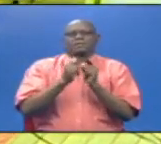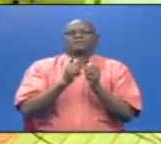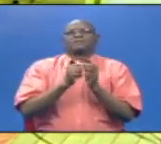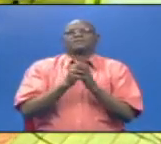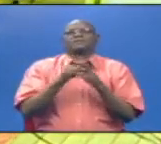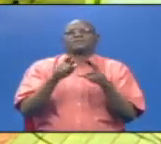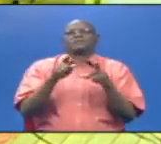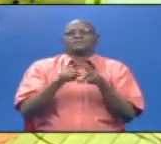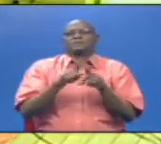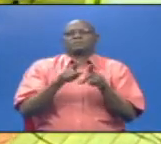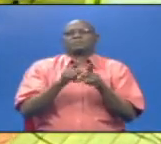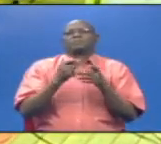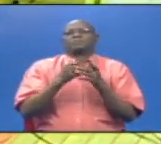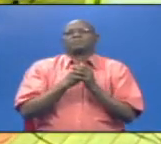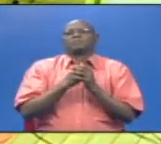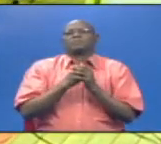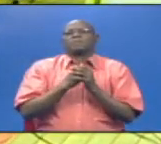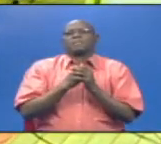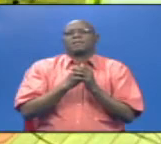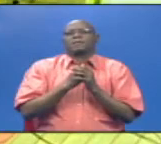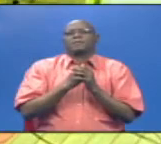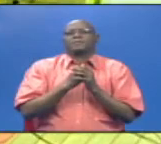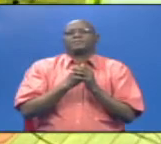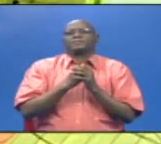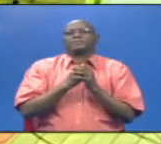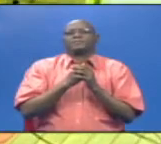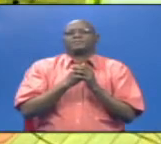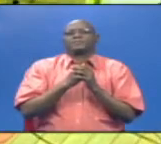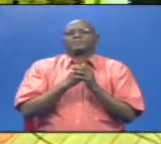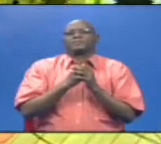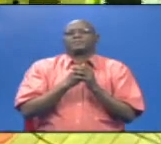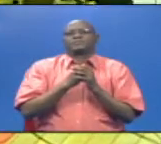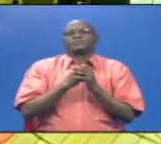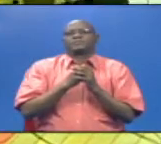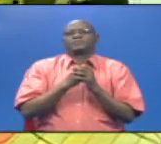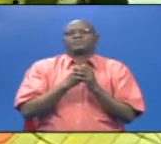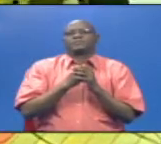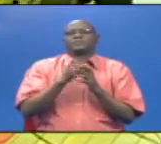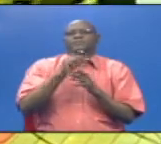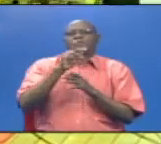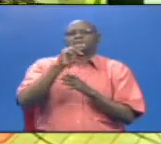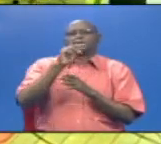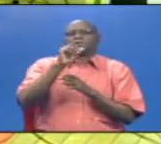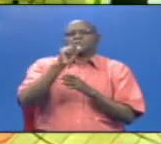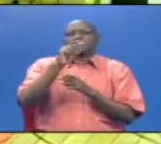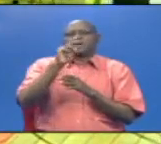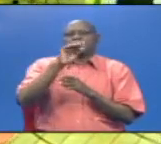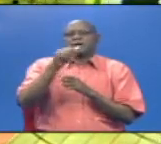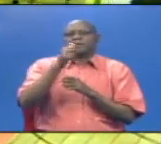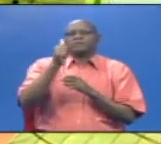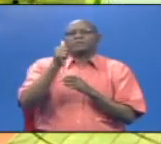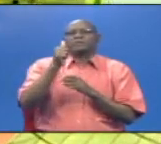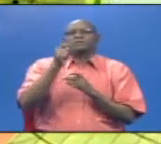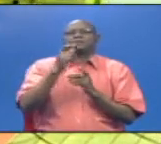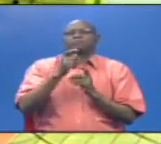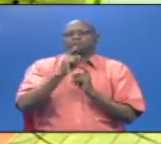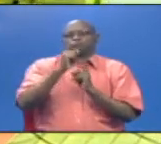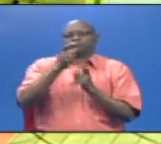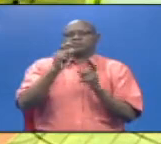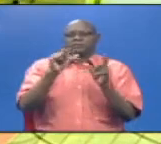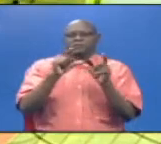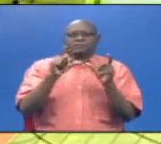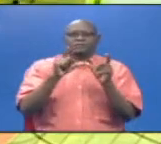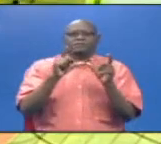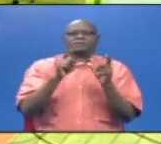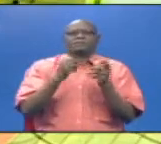Sakaja is handed that certificate, is handed over that microphone to give his they usually say